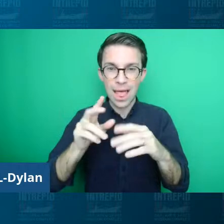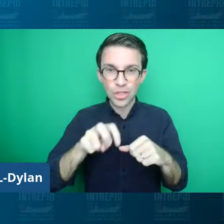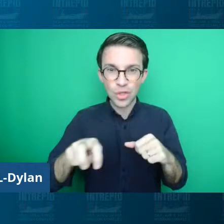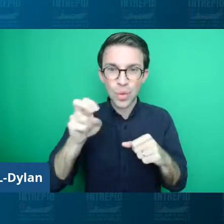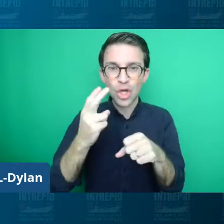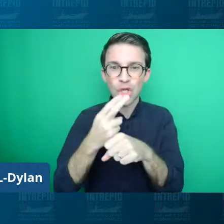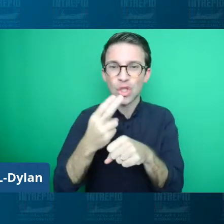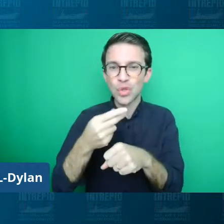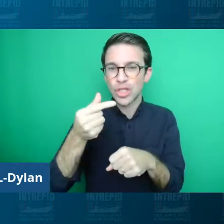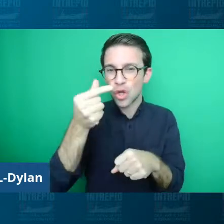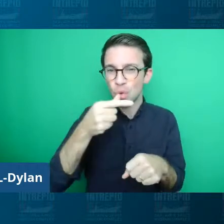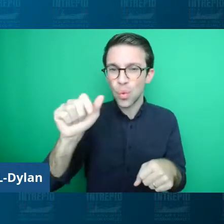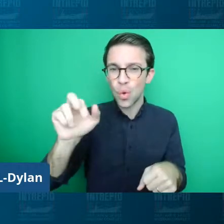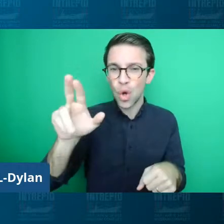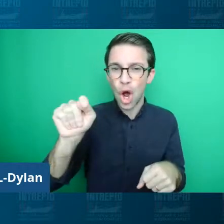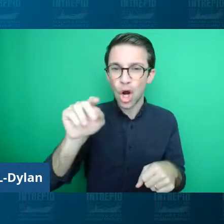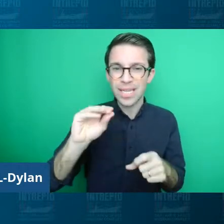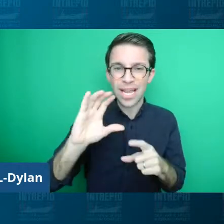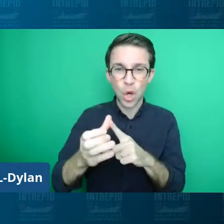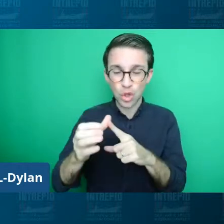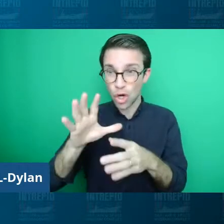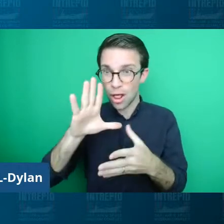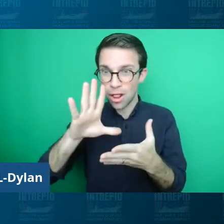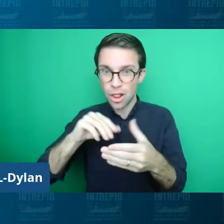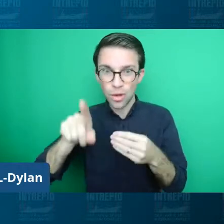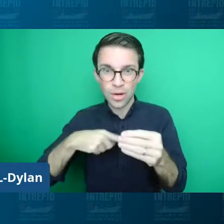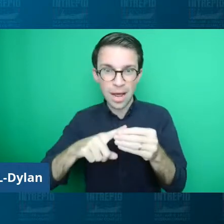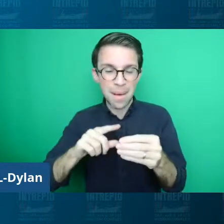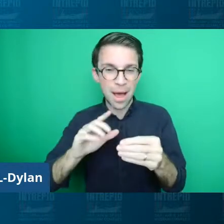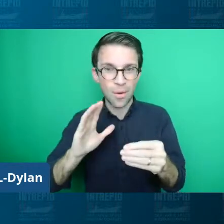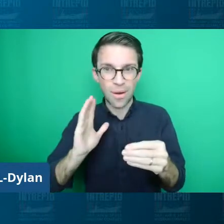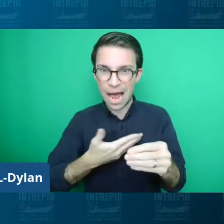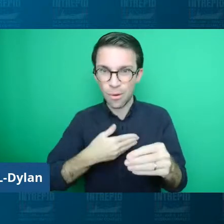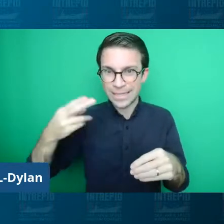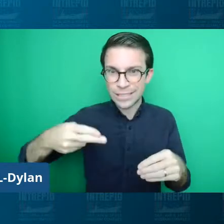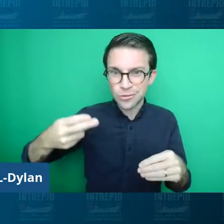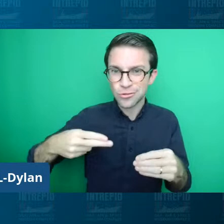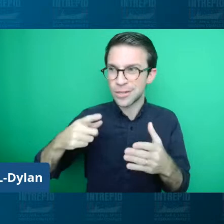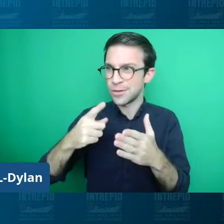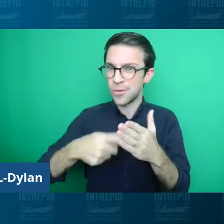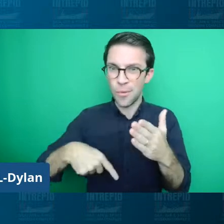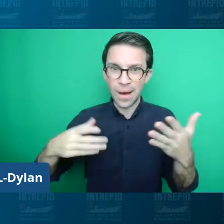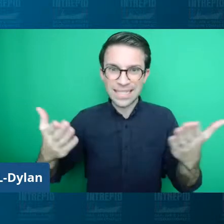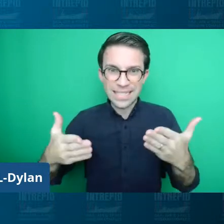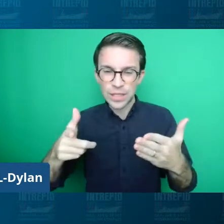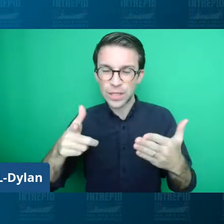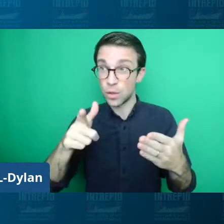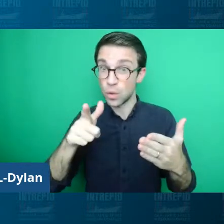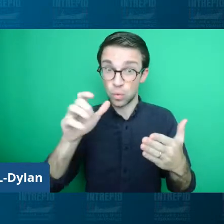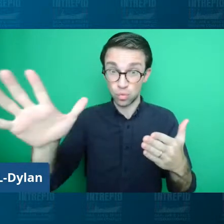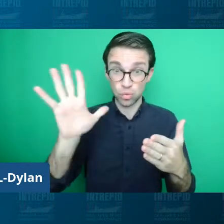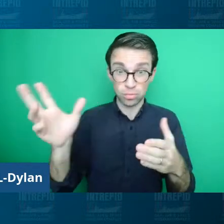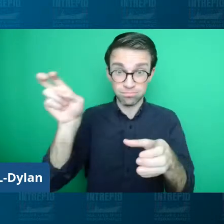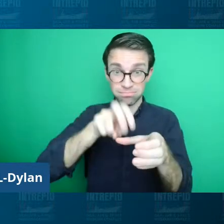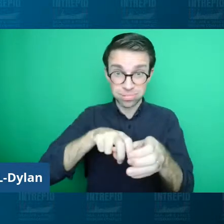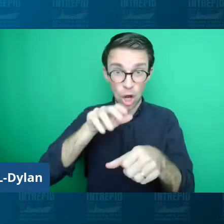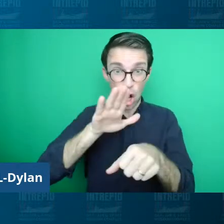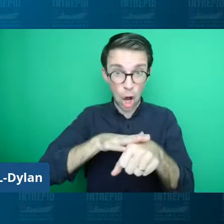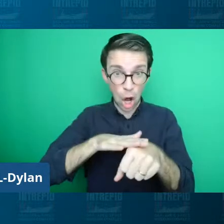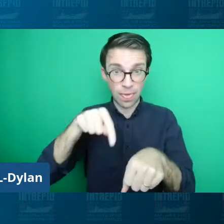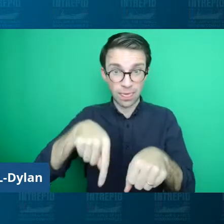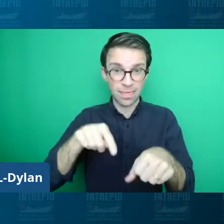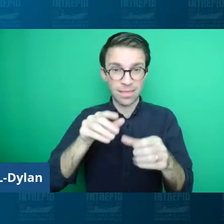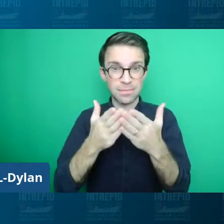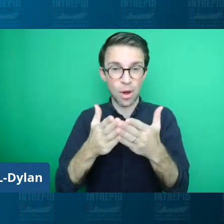and Culture to learn some of the highlights of our history on the ship and of the crew who served from 1943 to